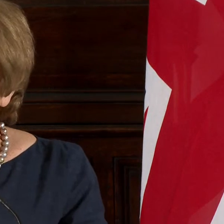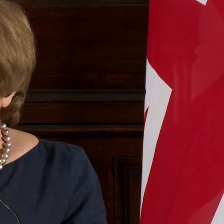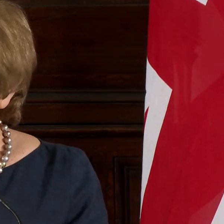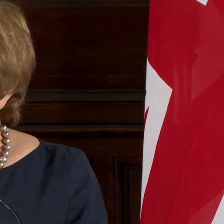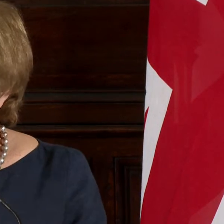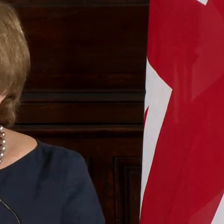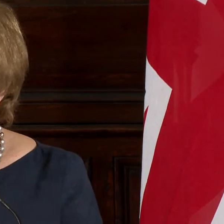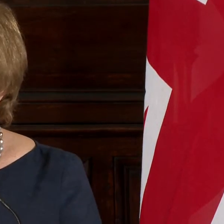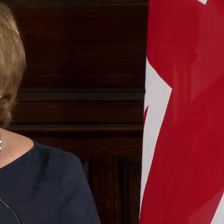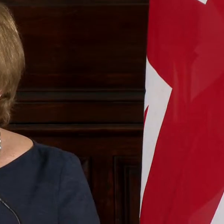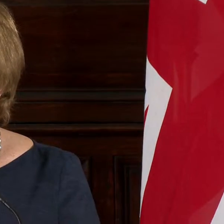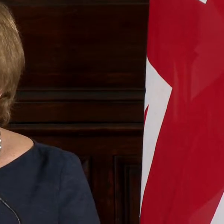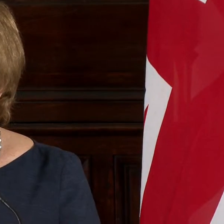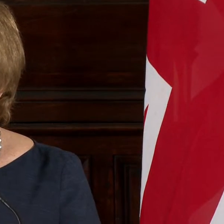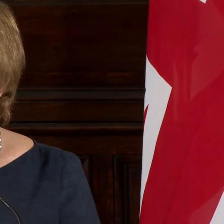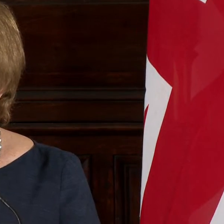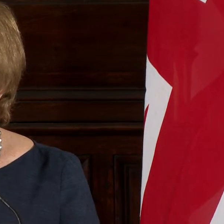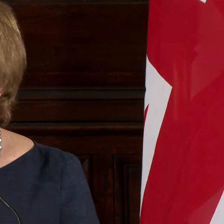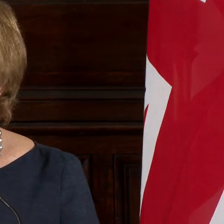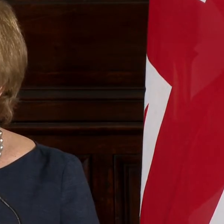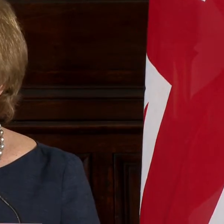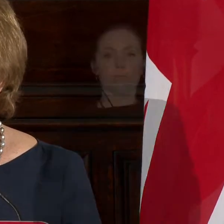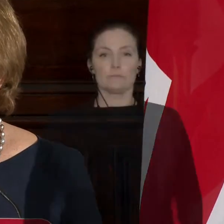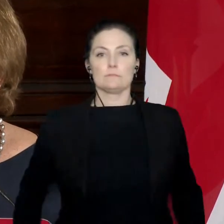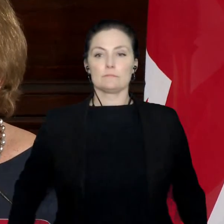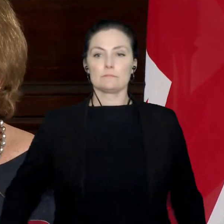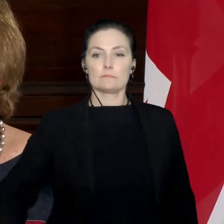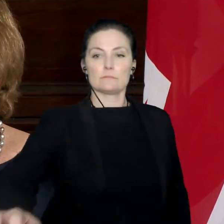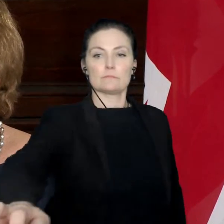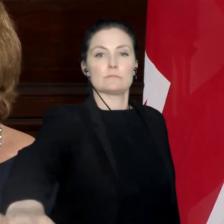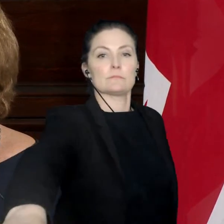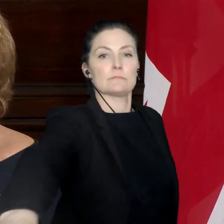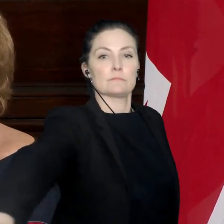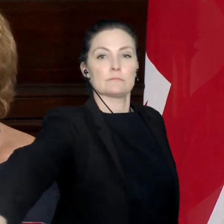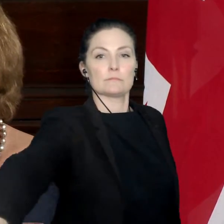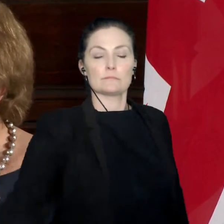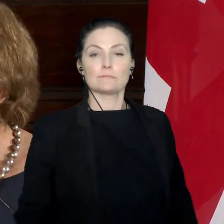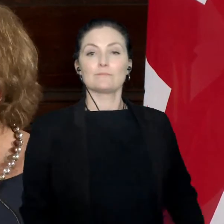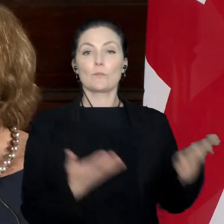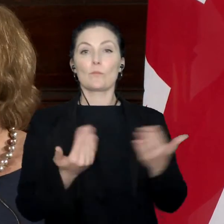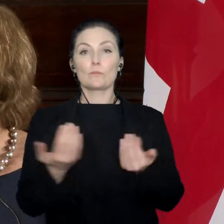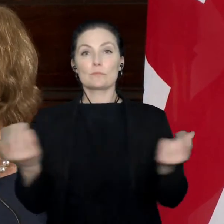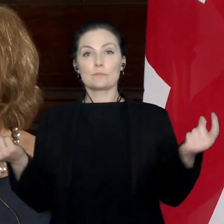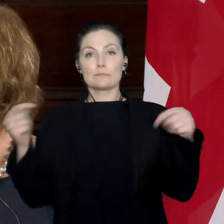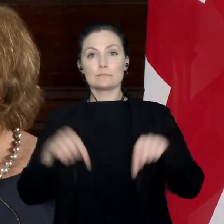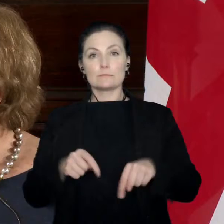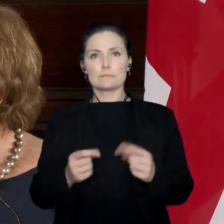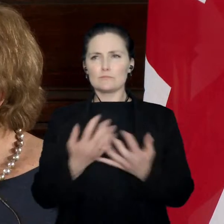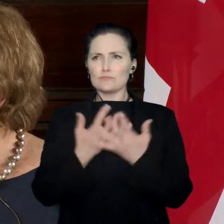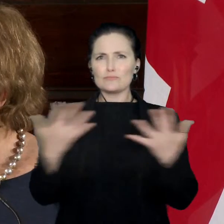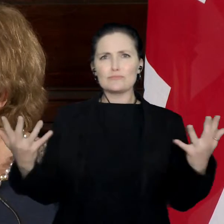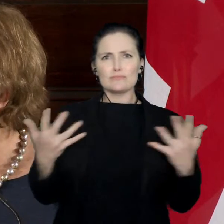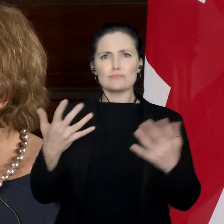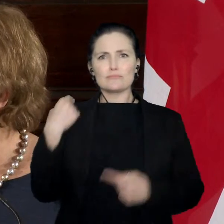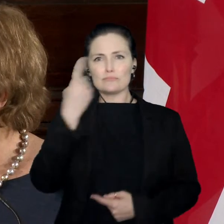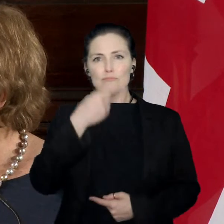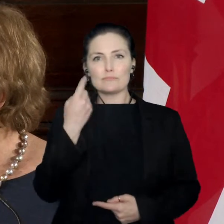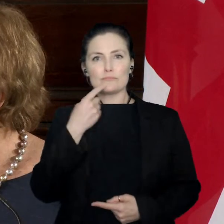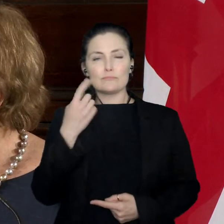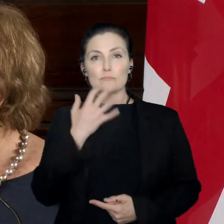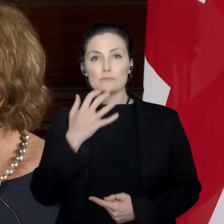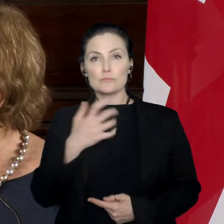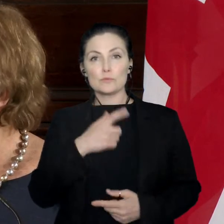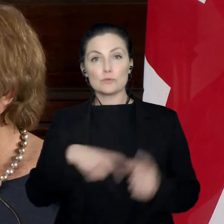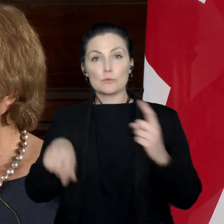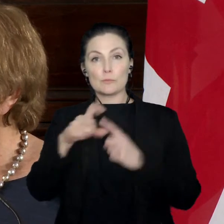Um, Welcome, everybody, and tons of familiar faces from the Jewish community here. So really people